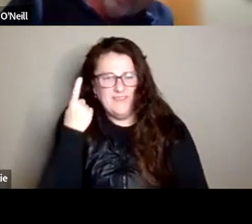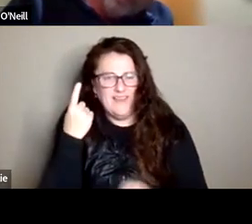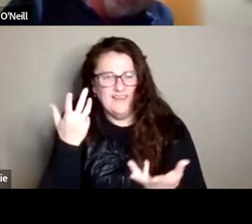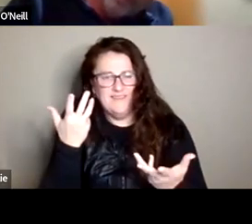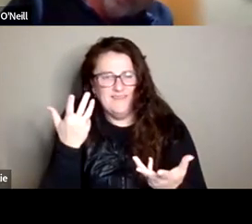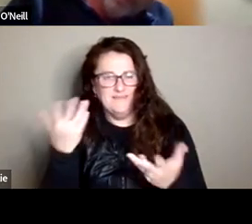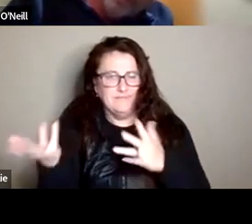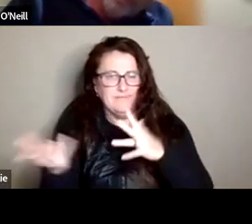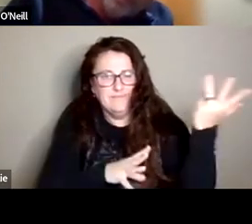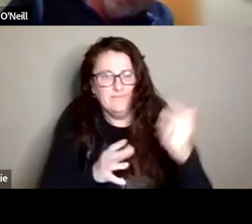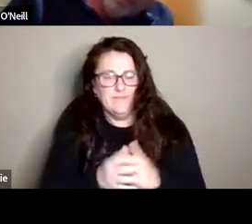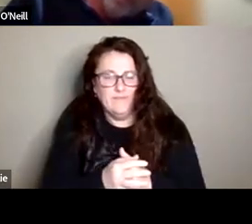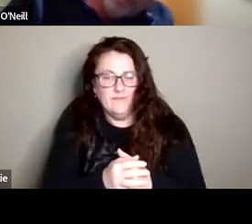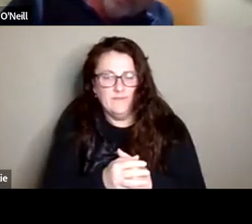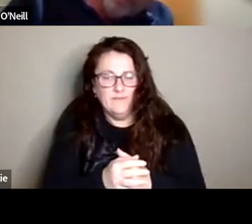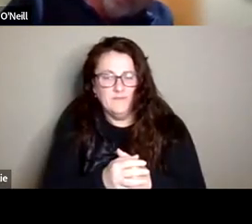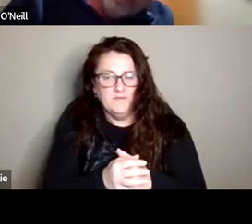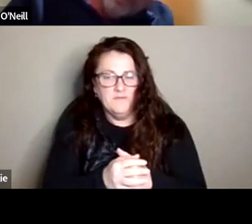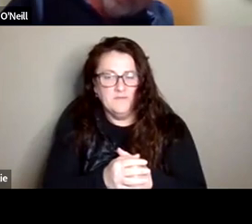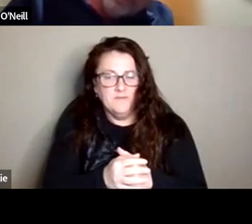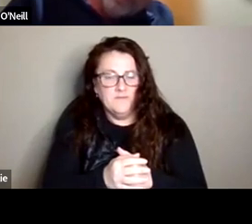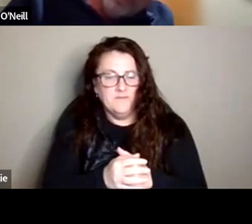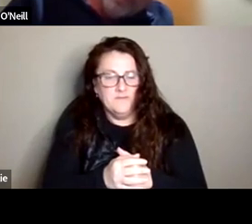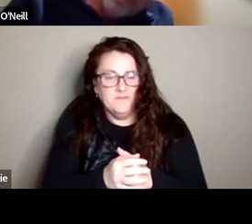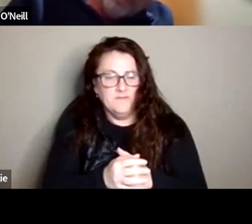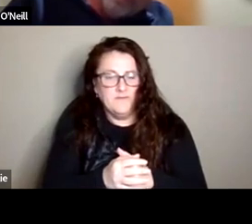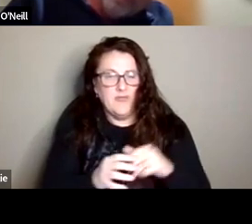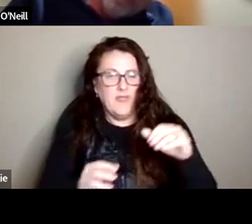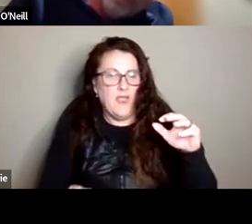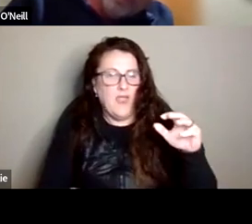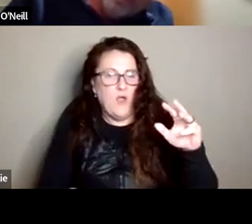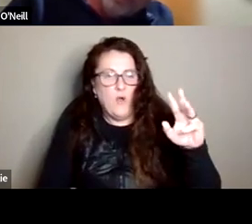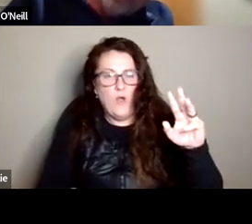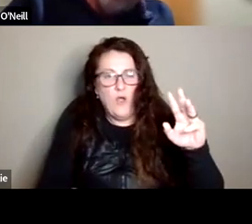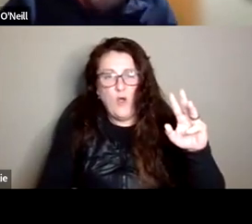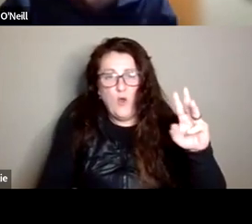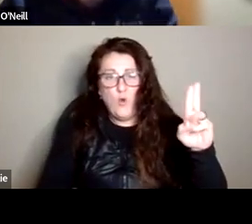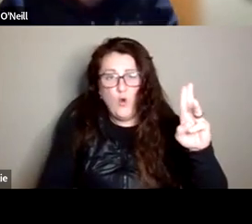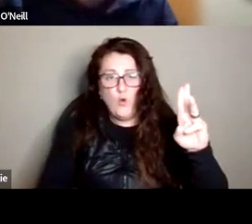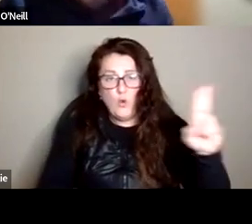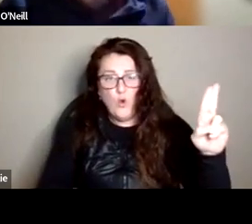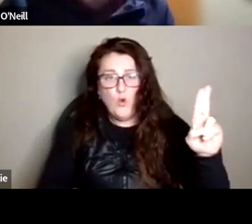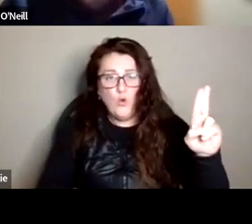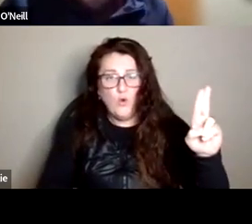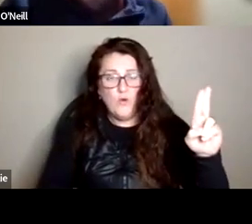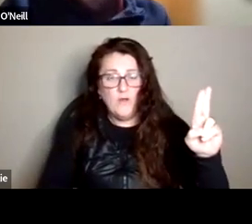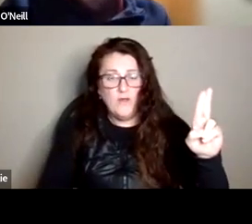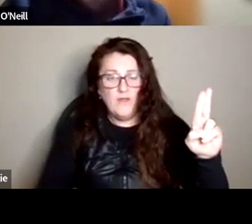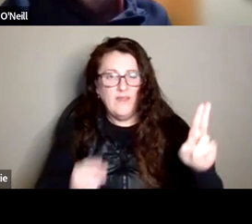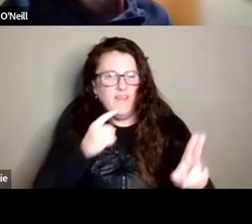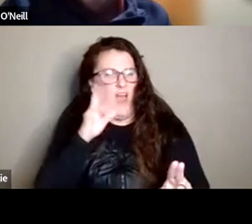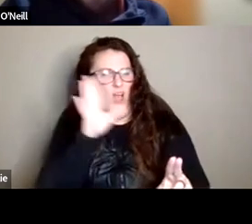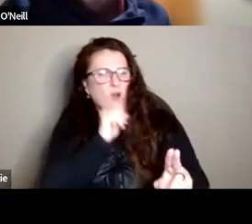Like, in one hand, when Michelle Wu was running for mayor, one of the line of attack against Michelle was that she wasn't from